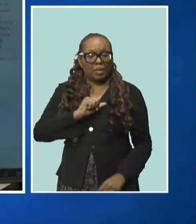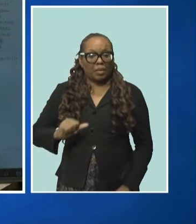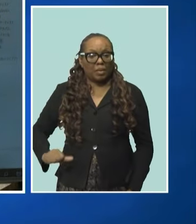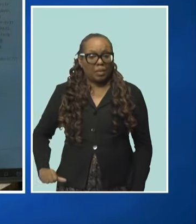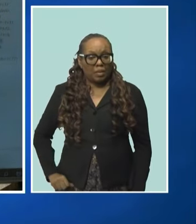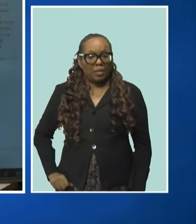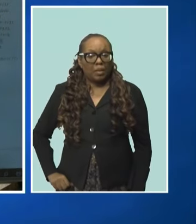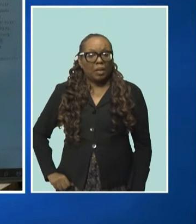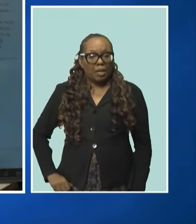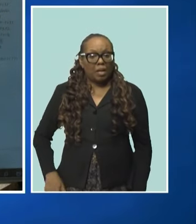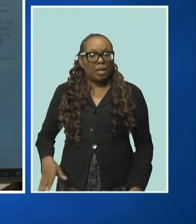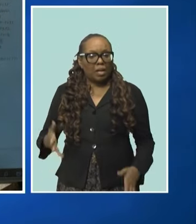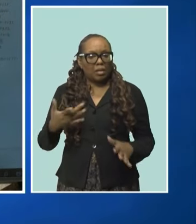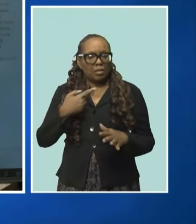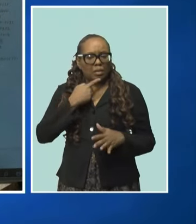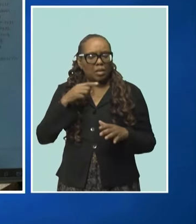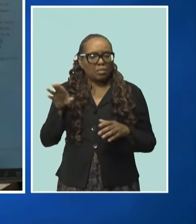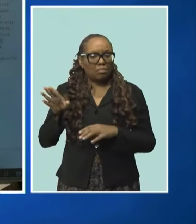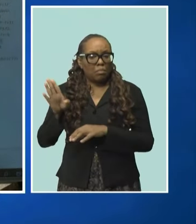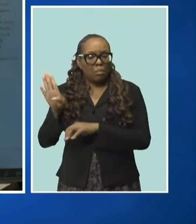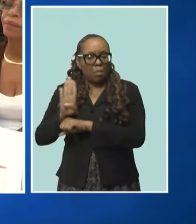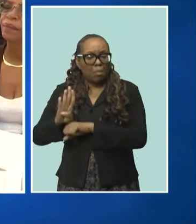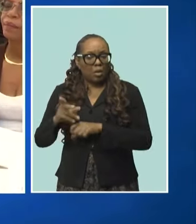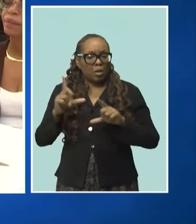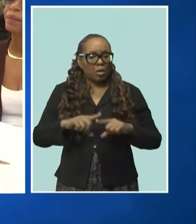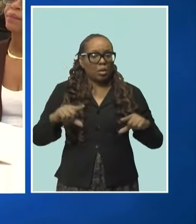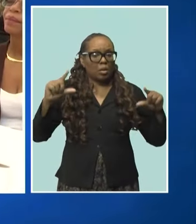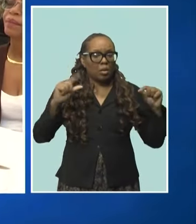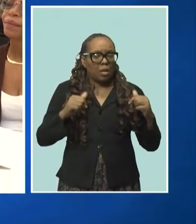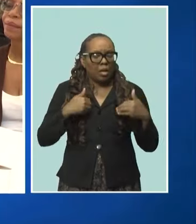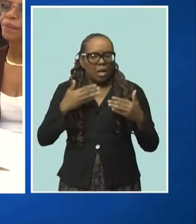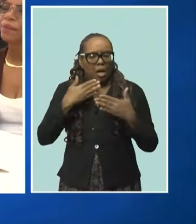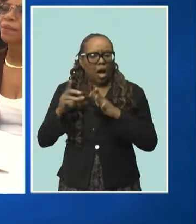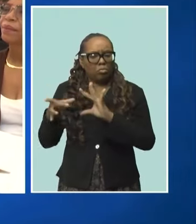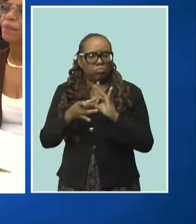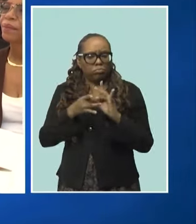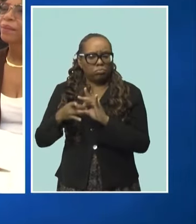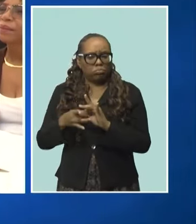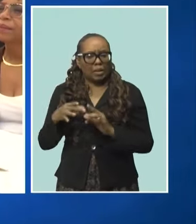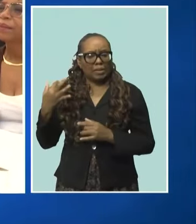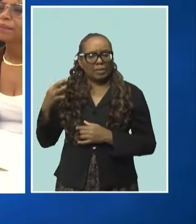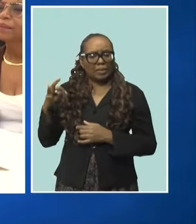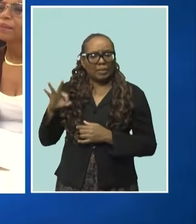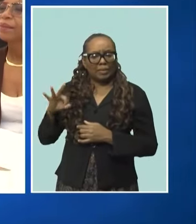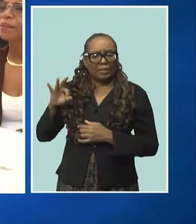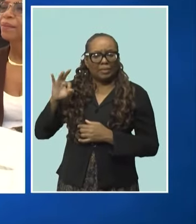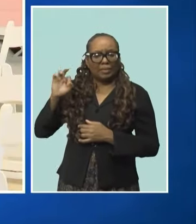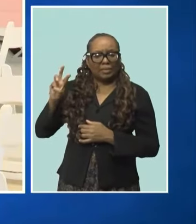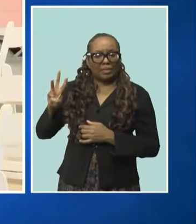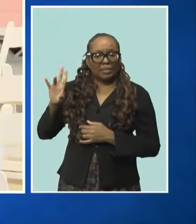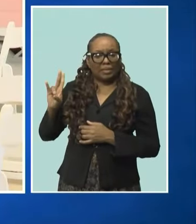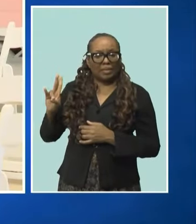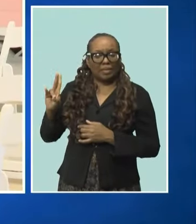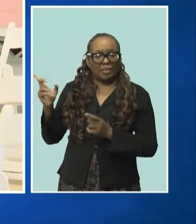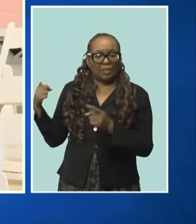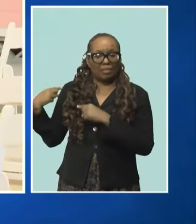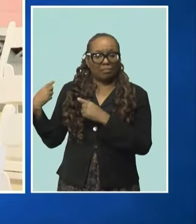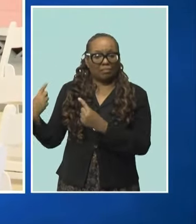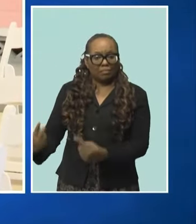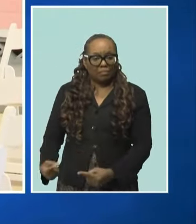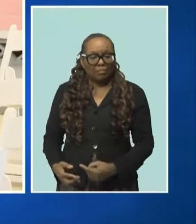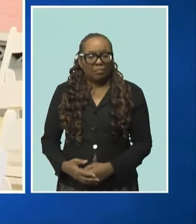Kayoko Fukushima, Ambassador Extraordinary and Plenipotentiary to Barbados, says Barbados and Japan has fostered relations